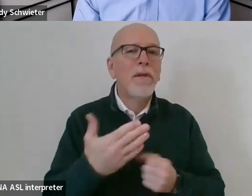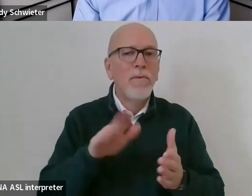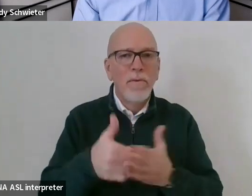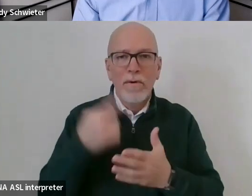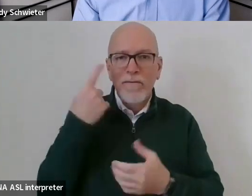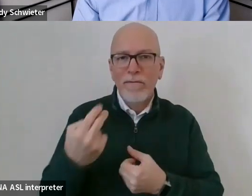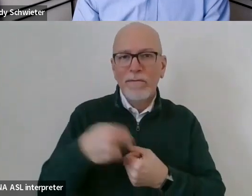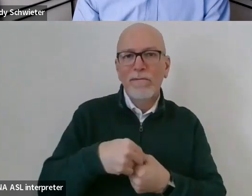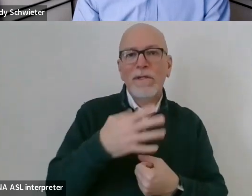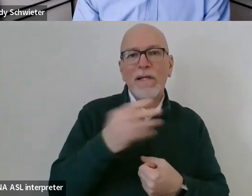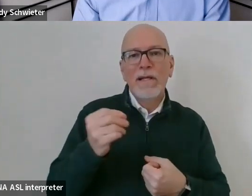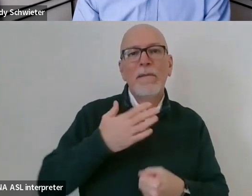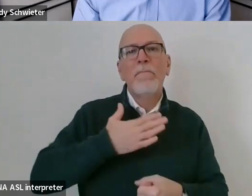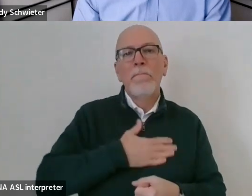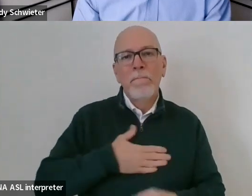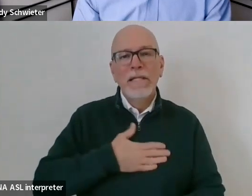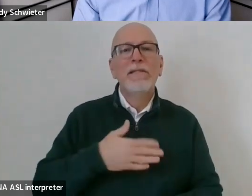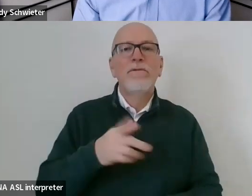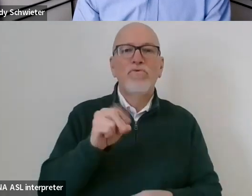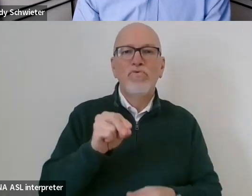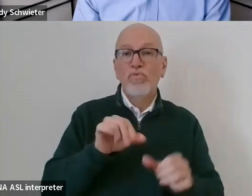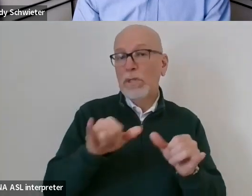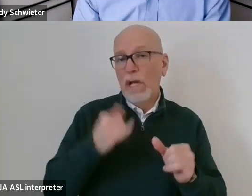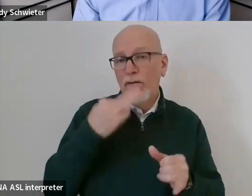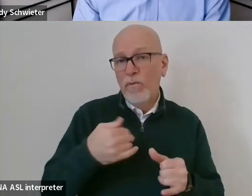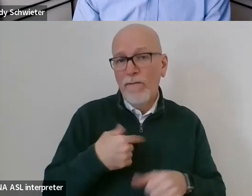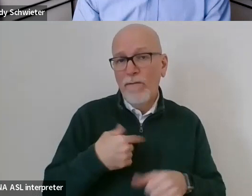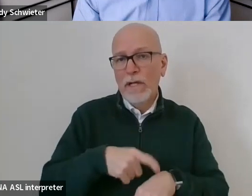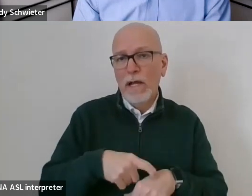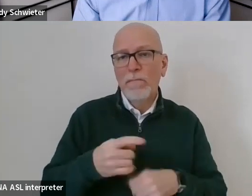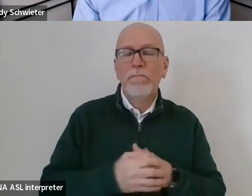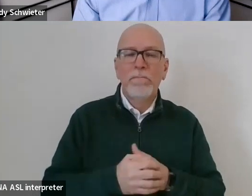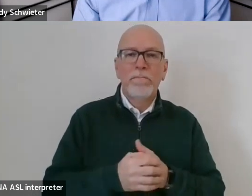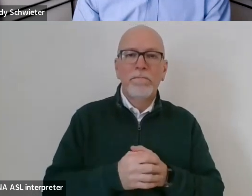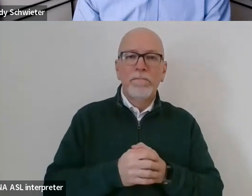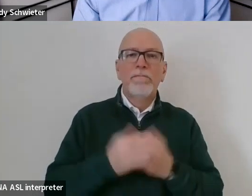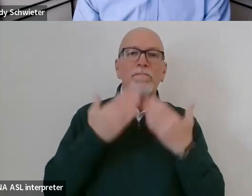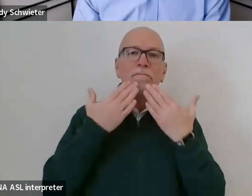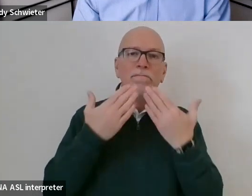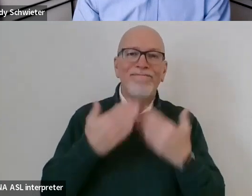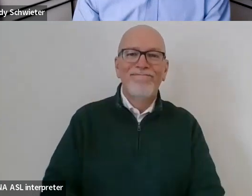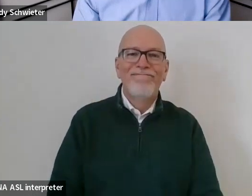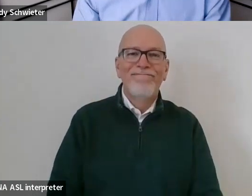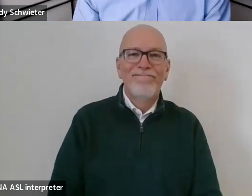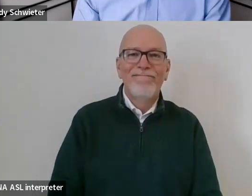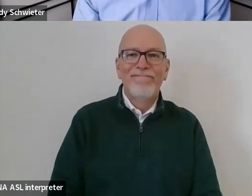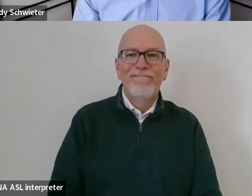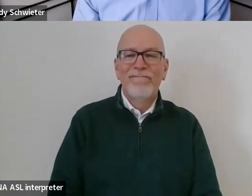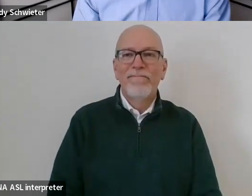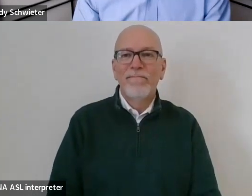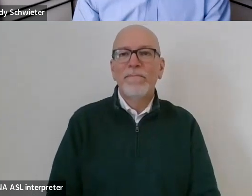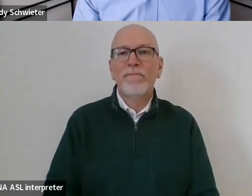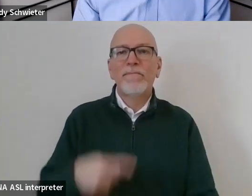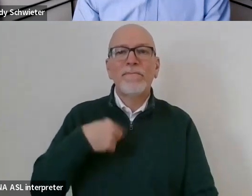being here. And please do stay on if you have the time to do so. Thank you. I've seen many